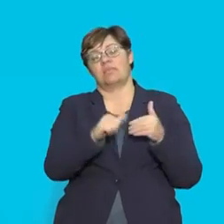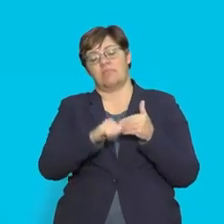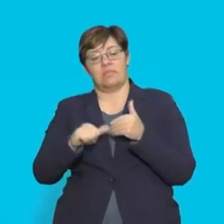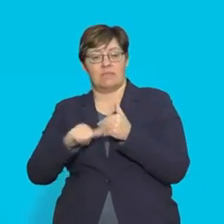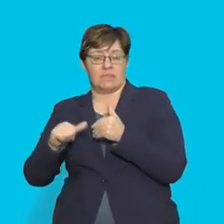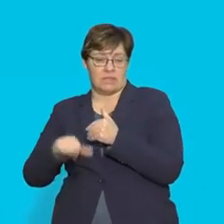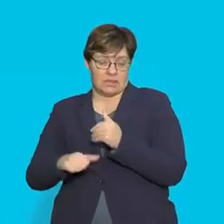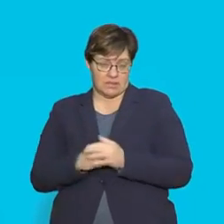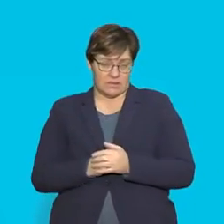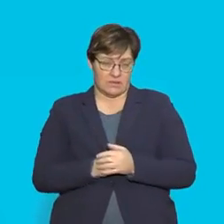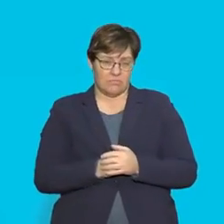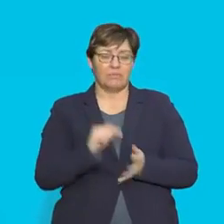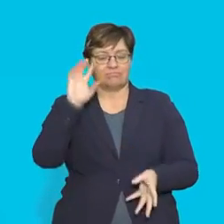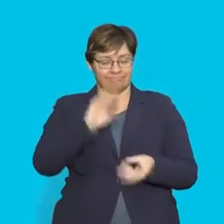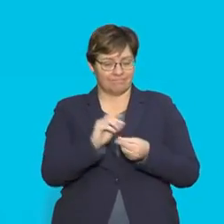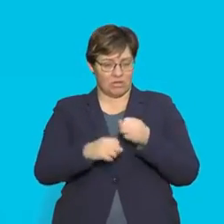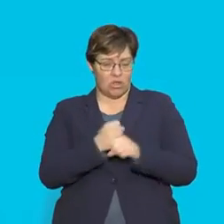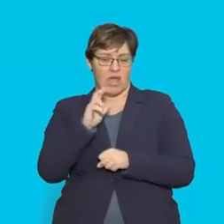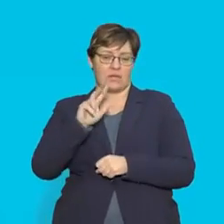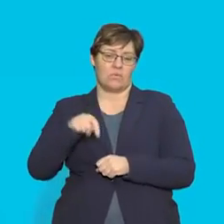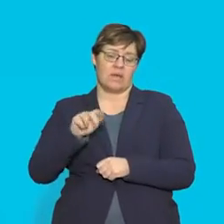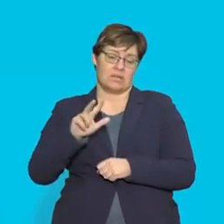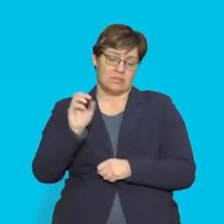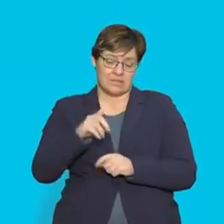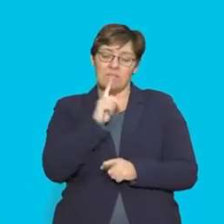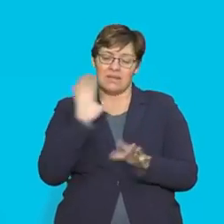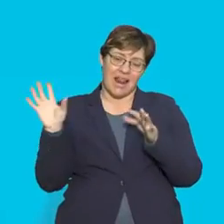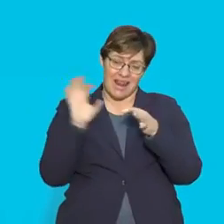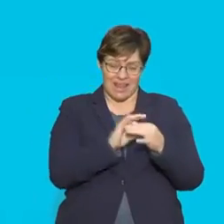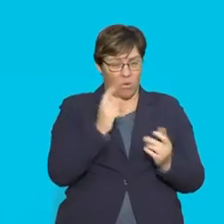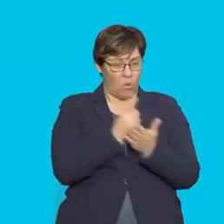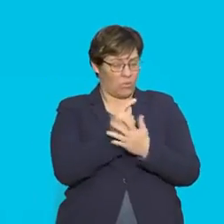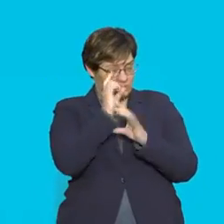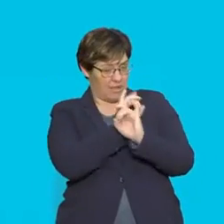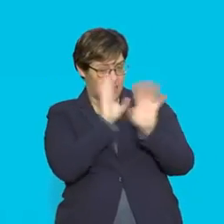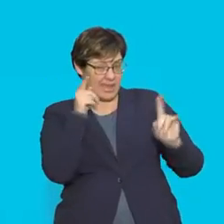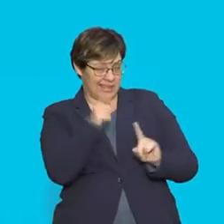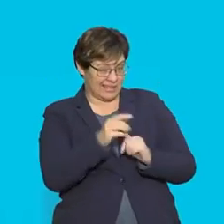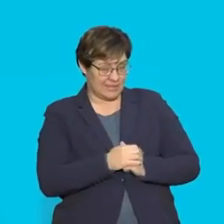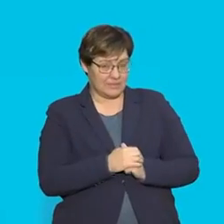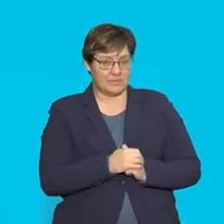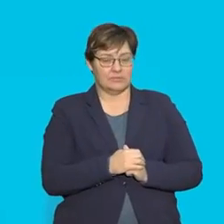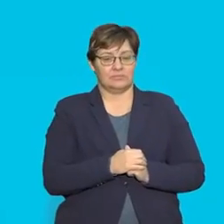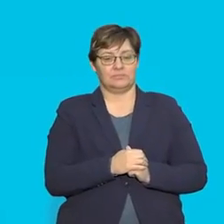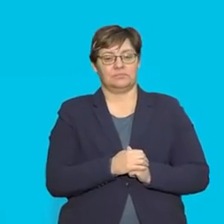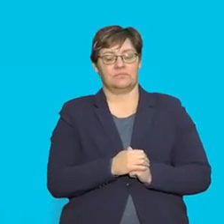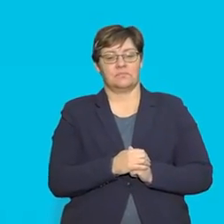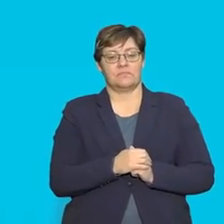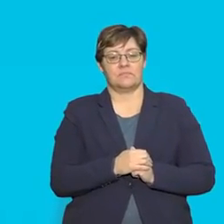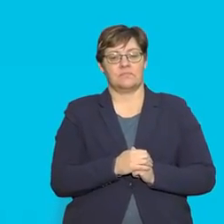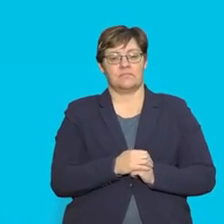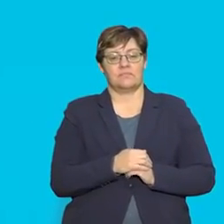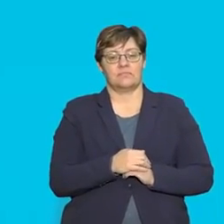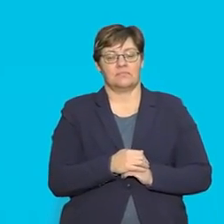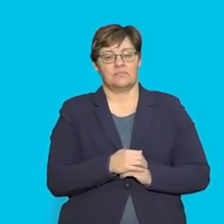is normally going to also be given to you on a monthly basis. So please just try and link those two at all times when trying to